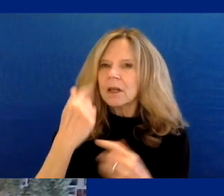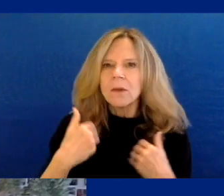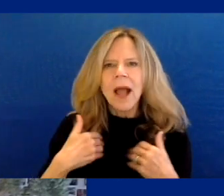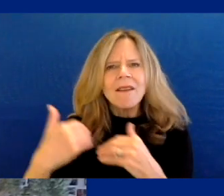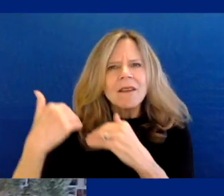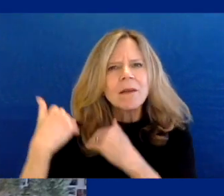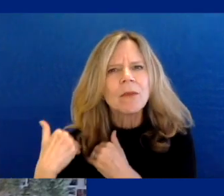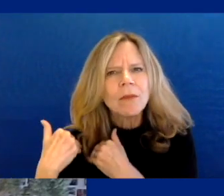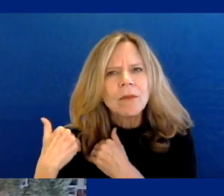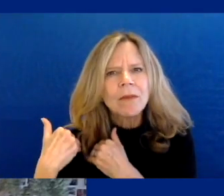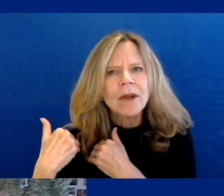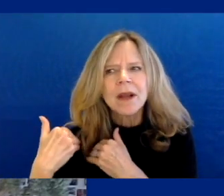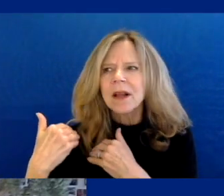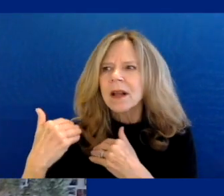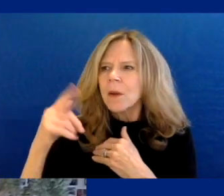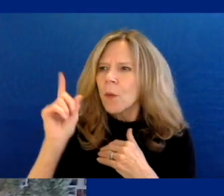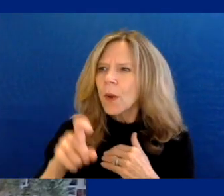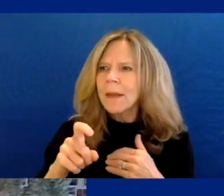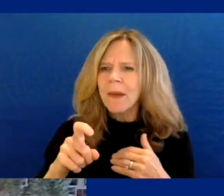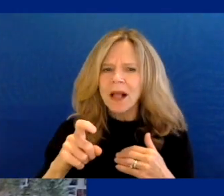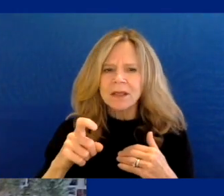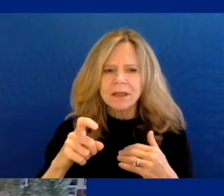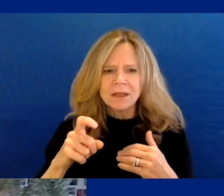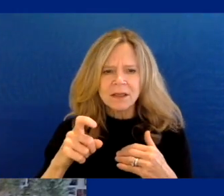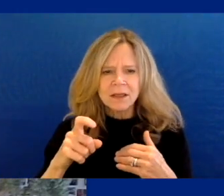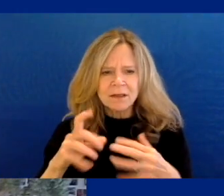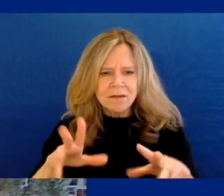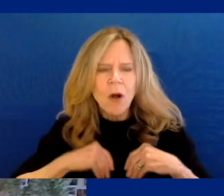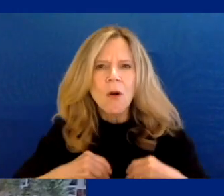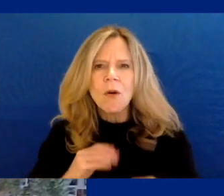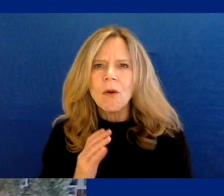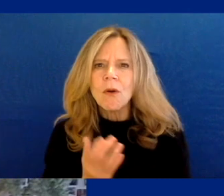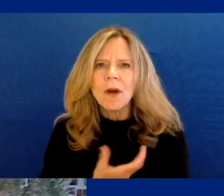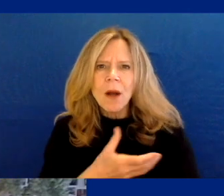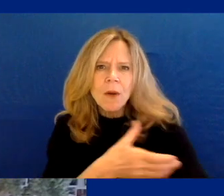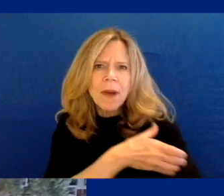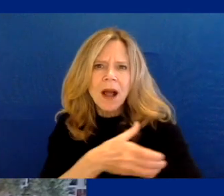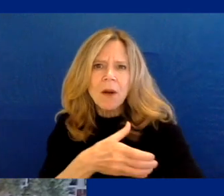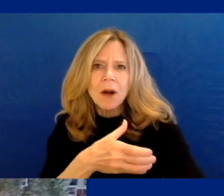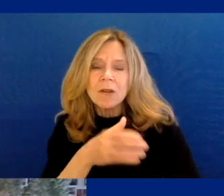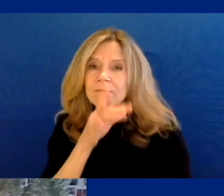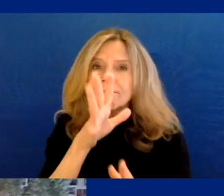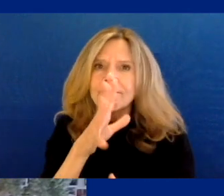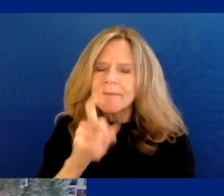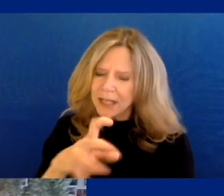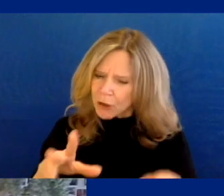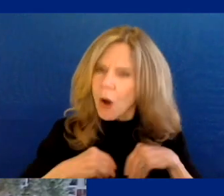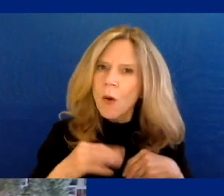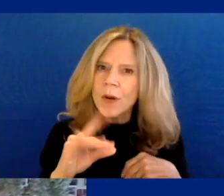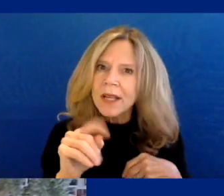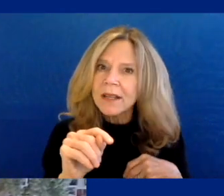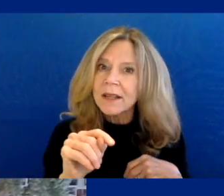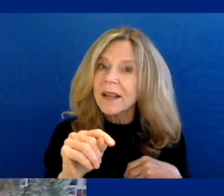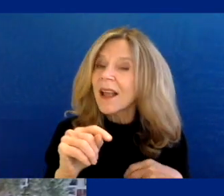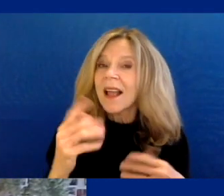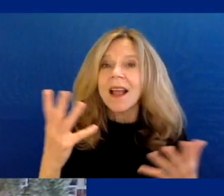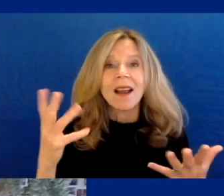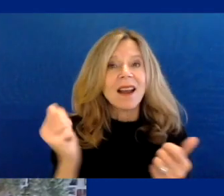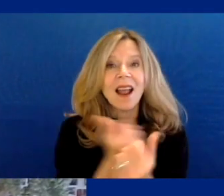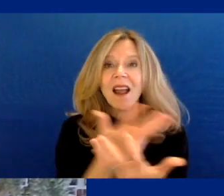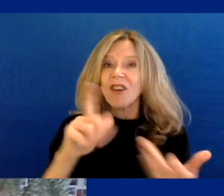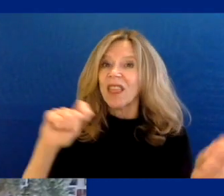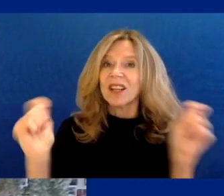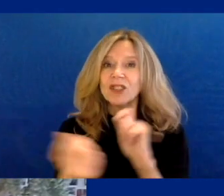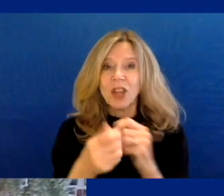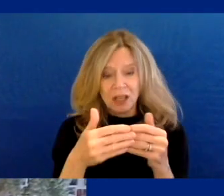responsibility of us owning our voices and our power. And that's when everything changed, Mónica.